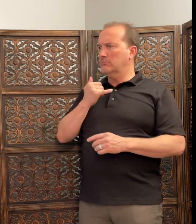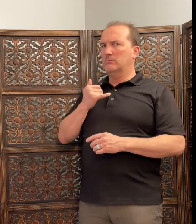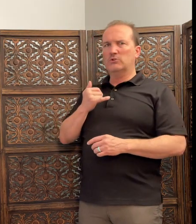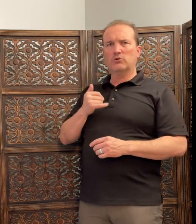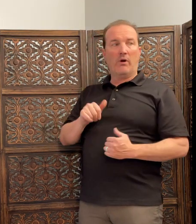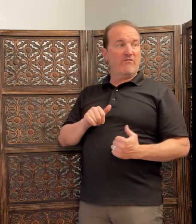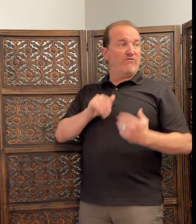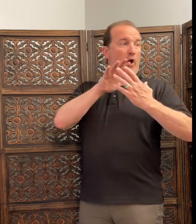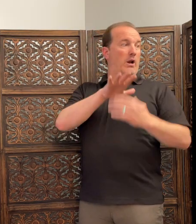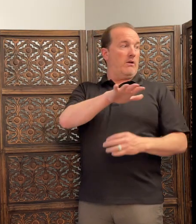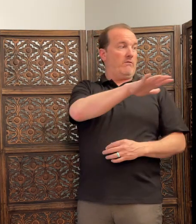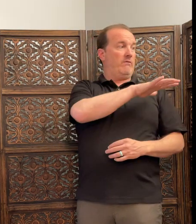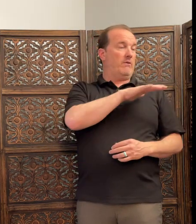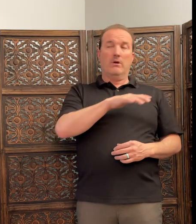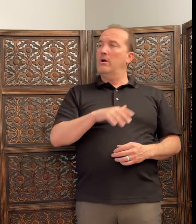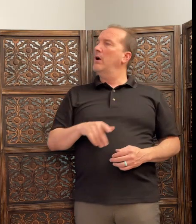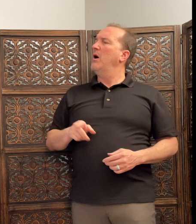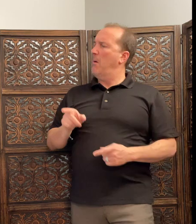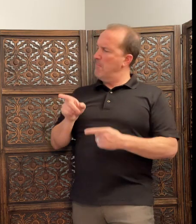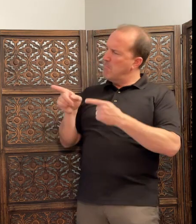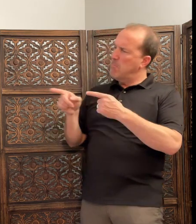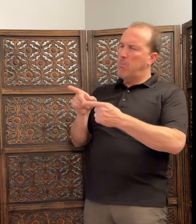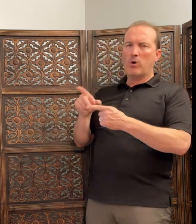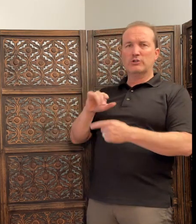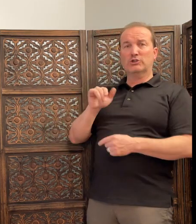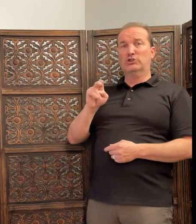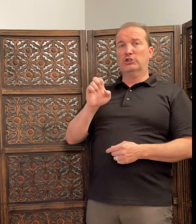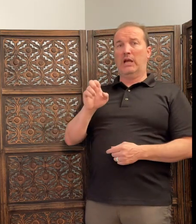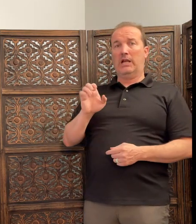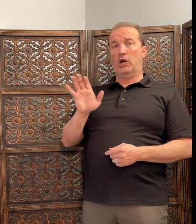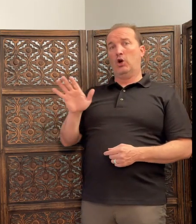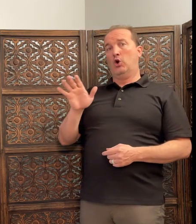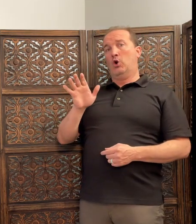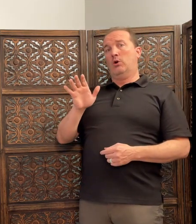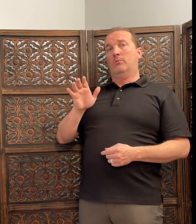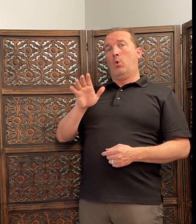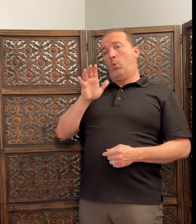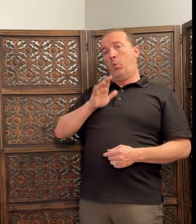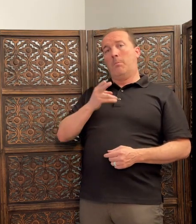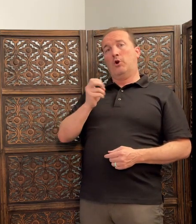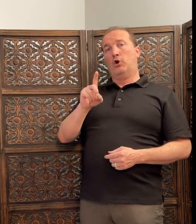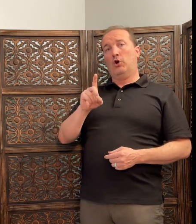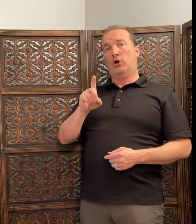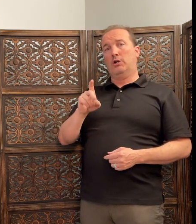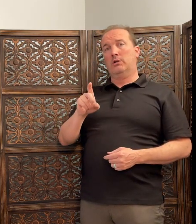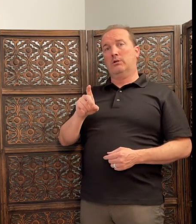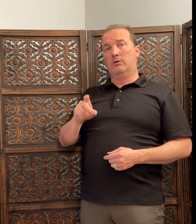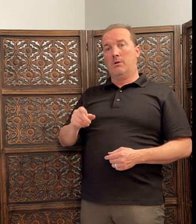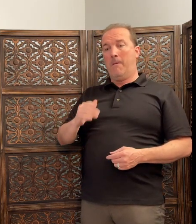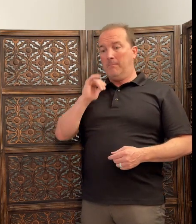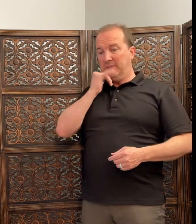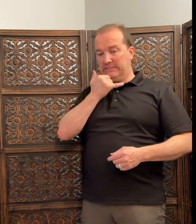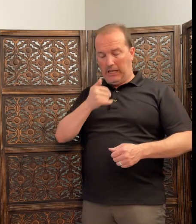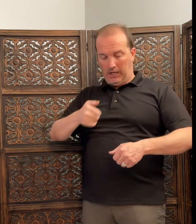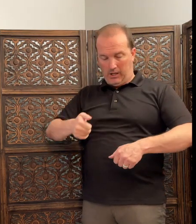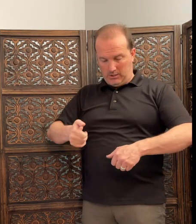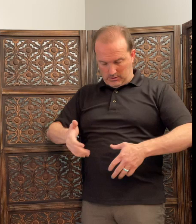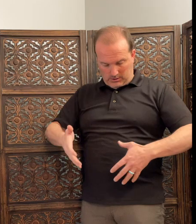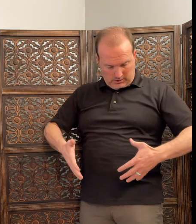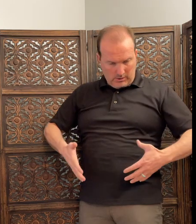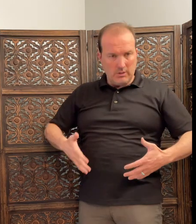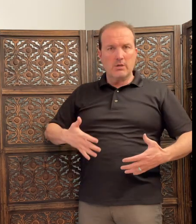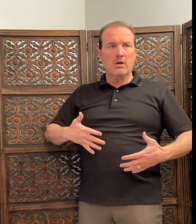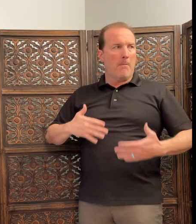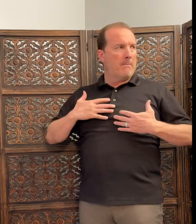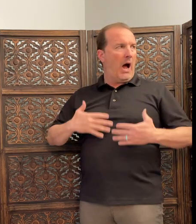In front of the porch talkers, Joe points to parts of Janie's womanhood as the reason why she made the mistake. Janie is